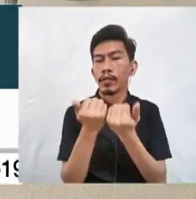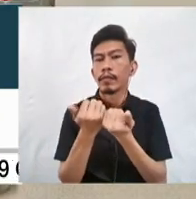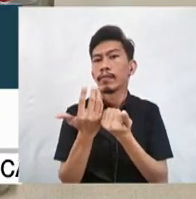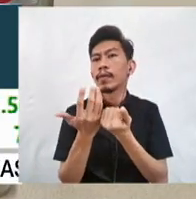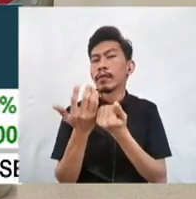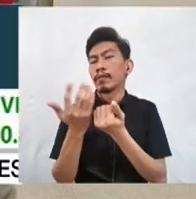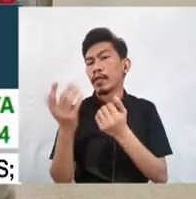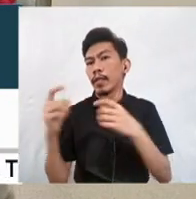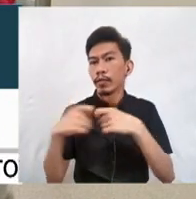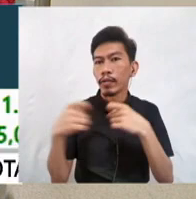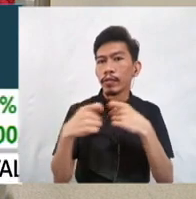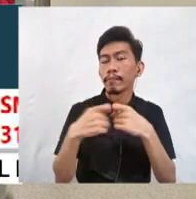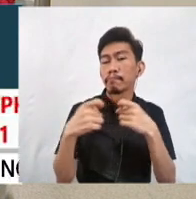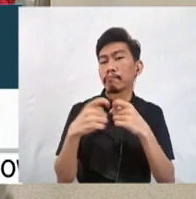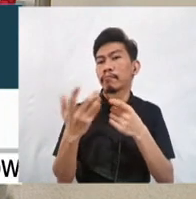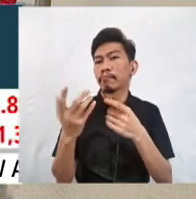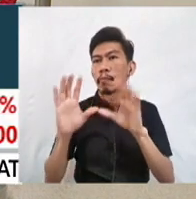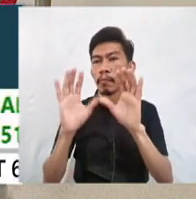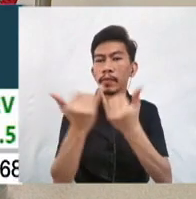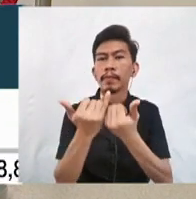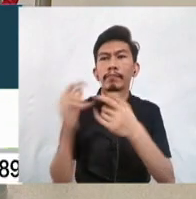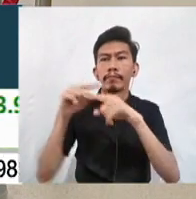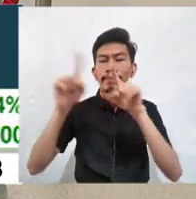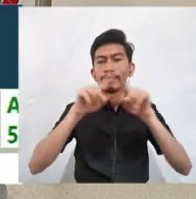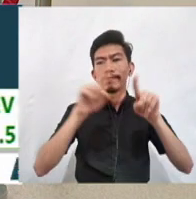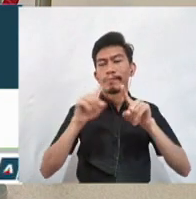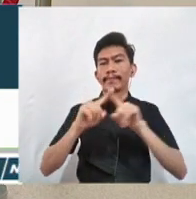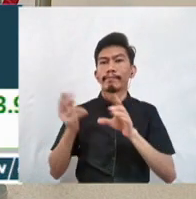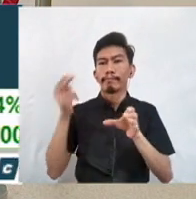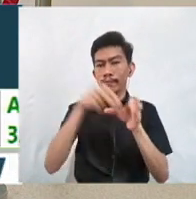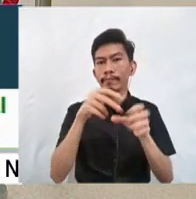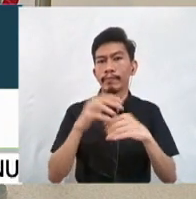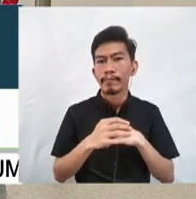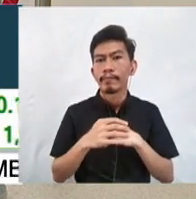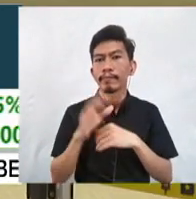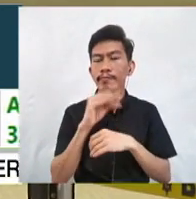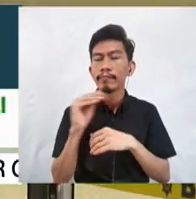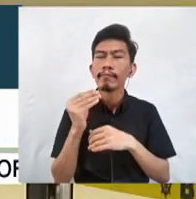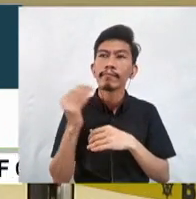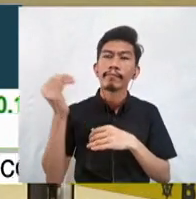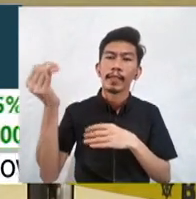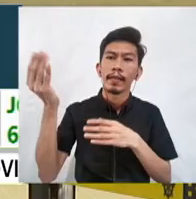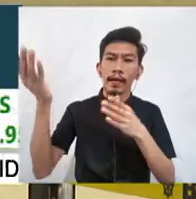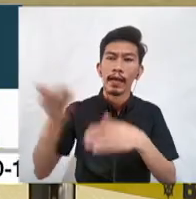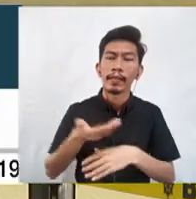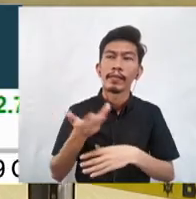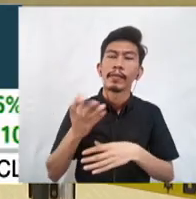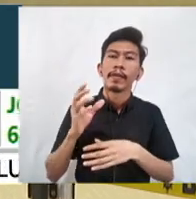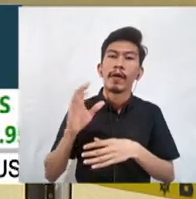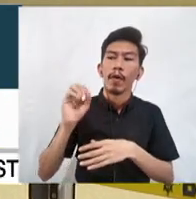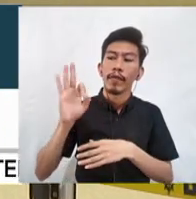and Manufacturing. Also, we will also be inviting OFW